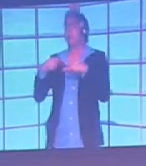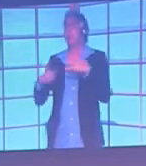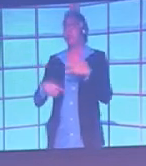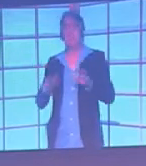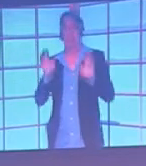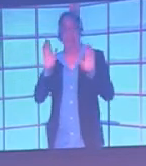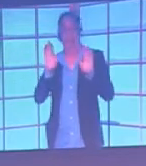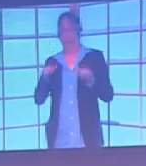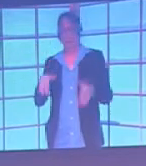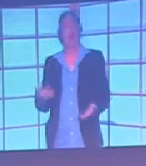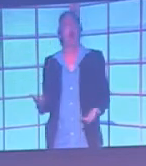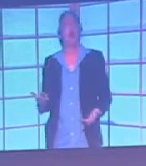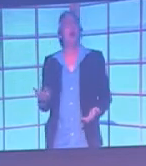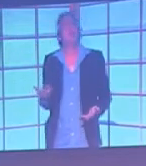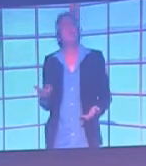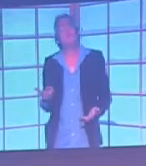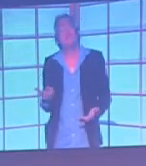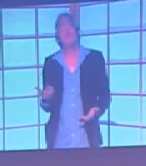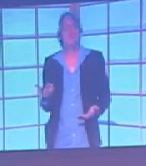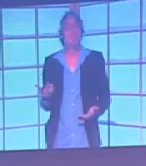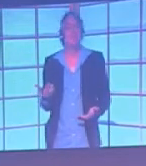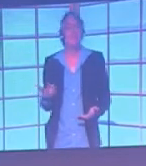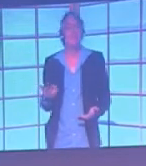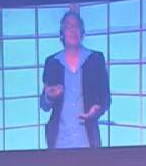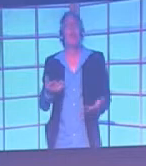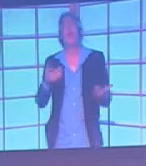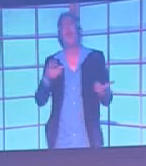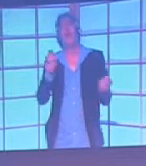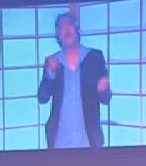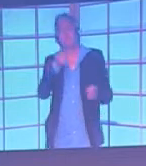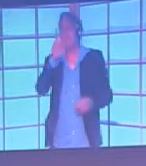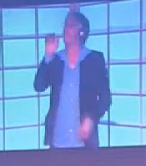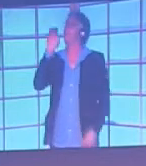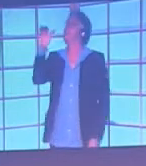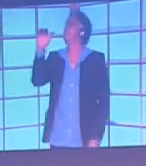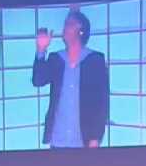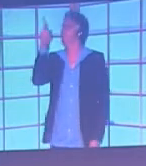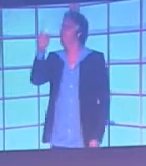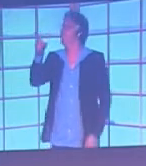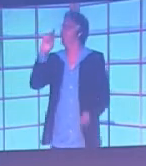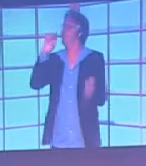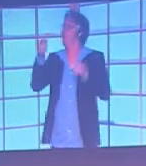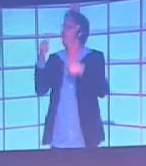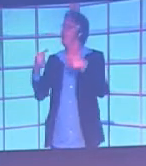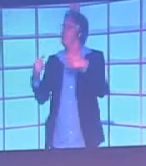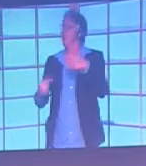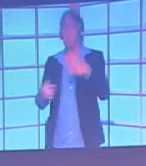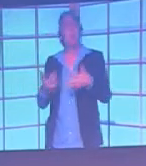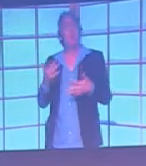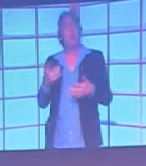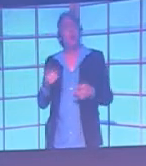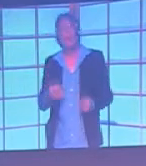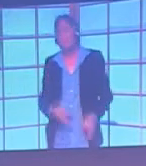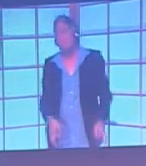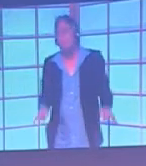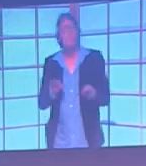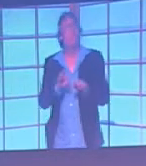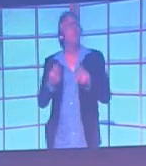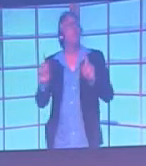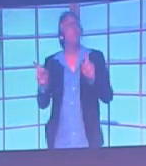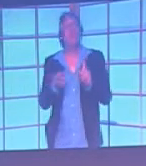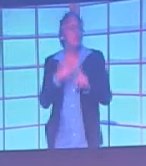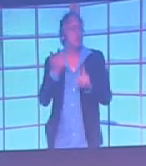shy away from the issues and challenges and things that need to change, but open that dialogue, but don't be afraid to ask for resource